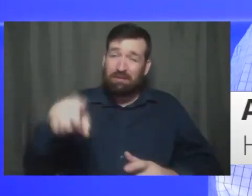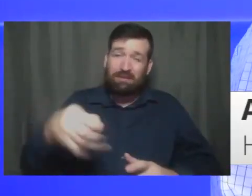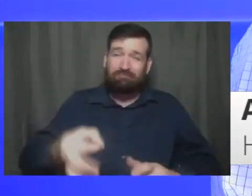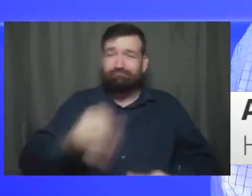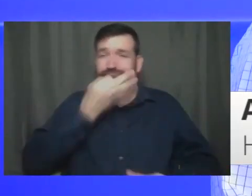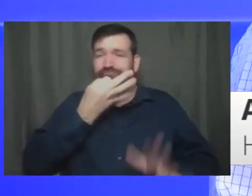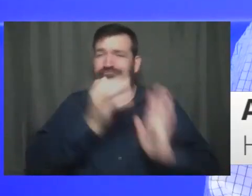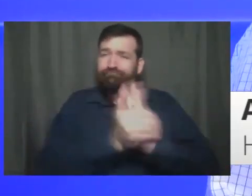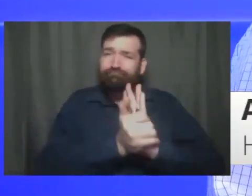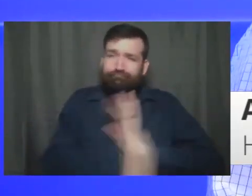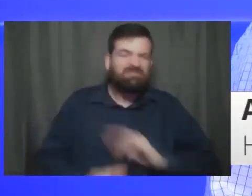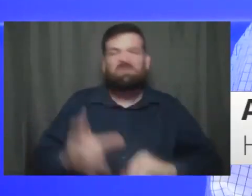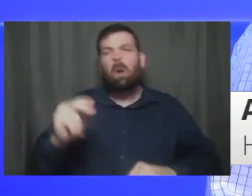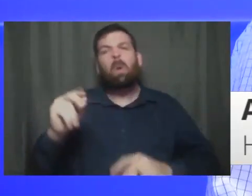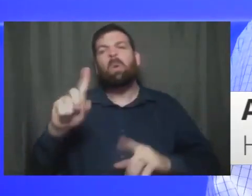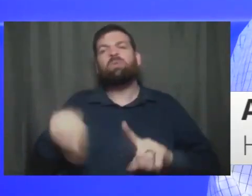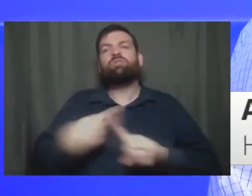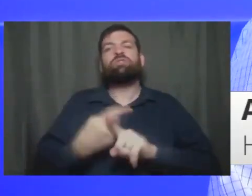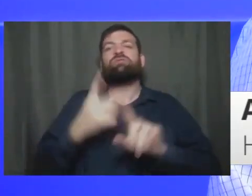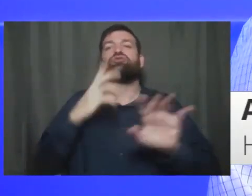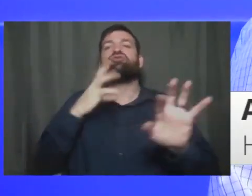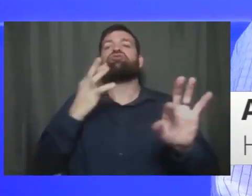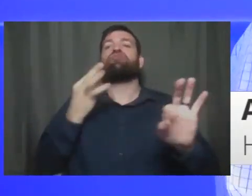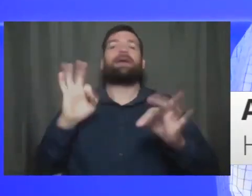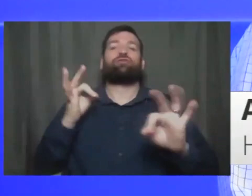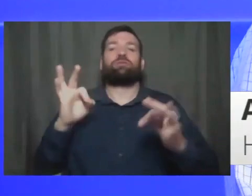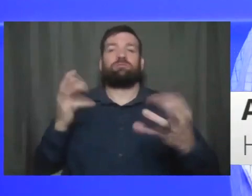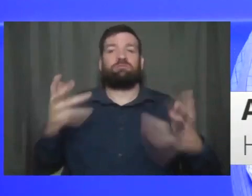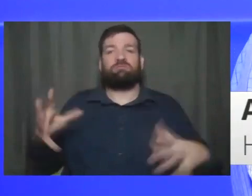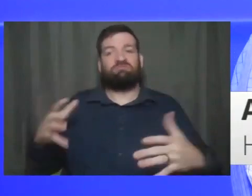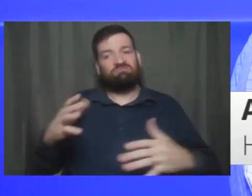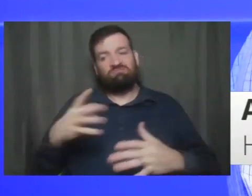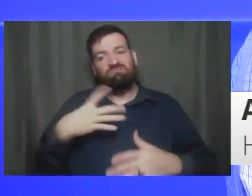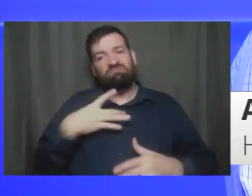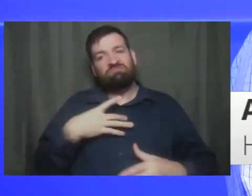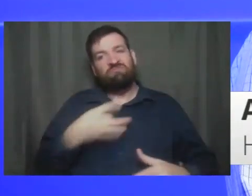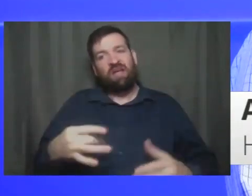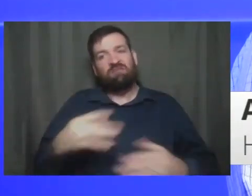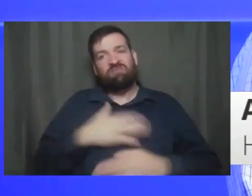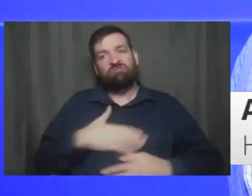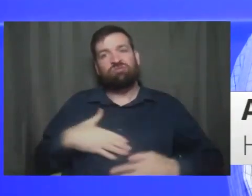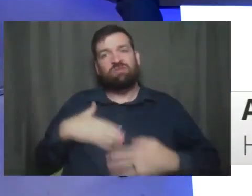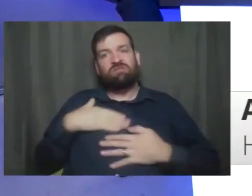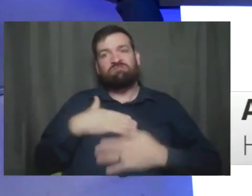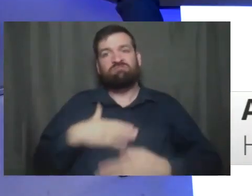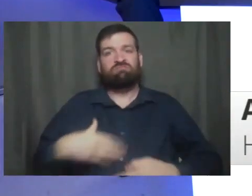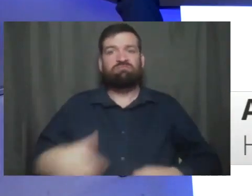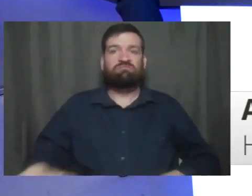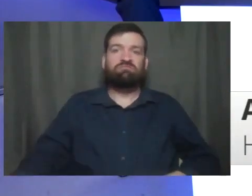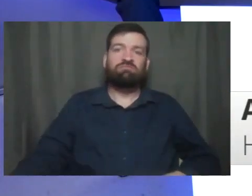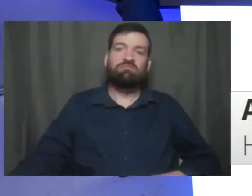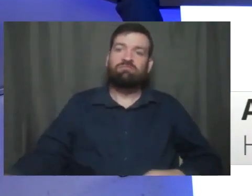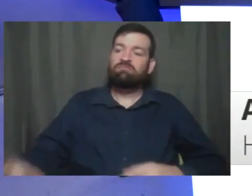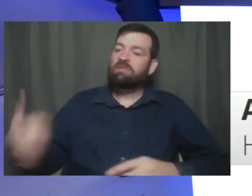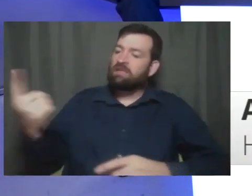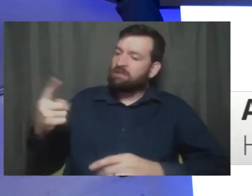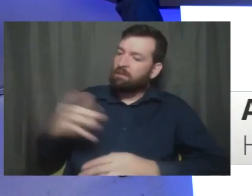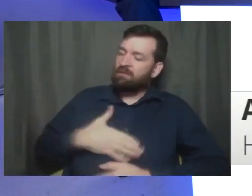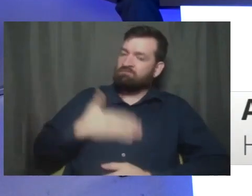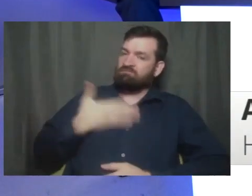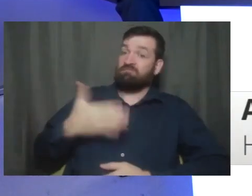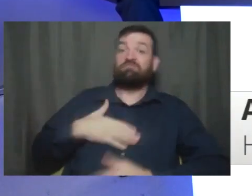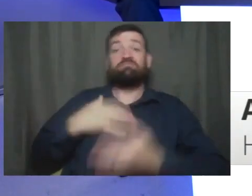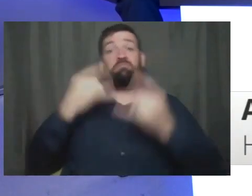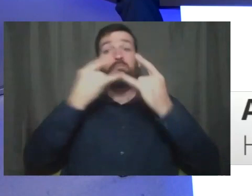little bit of a distraction and something that you kind of find a little interesting and try something new. Something that brings you joy. You mentioned now that masks are coming off